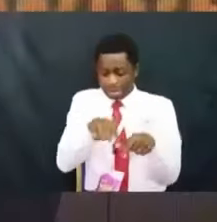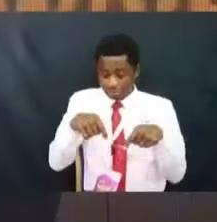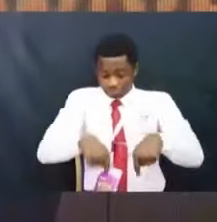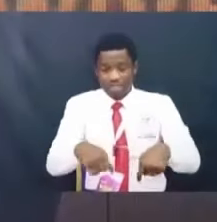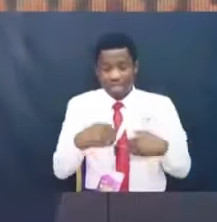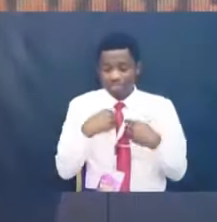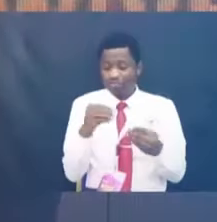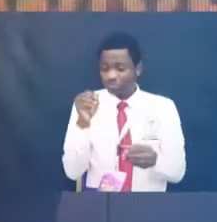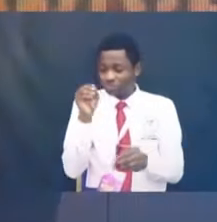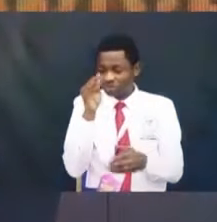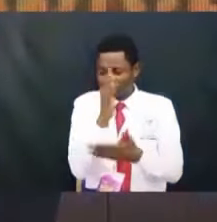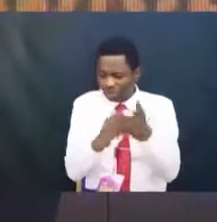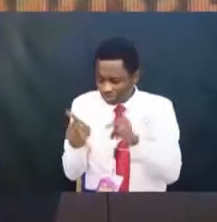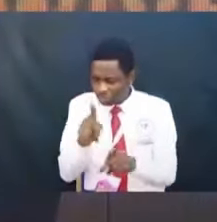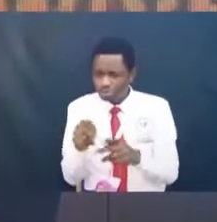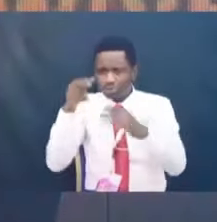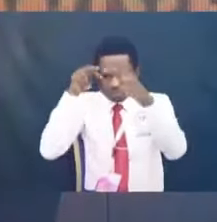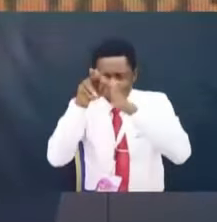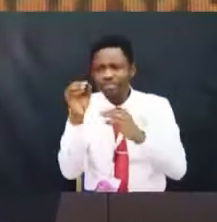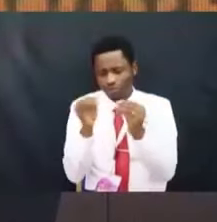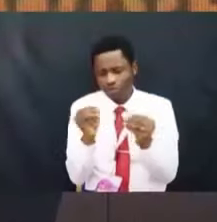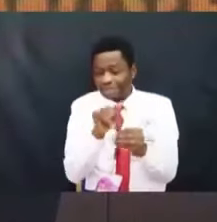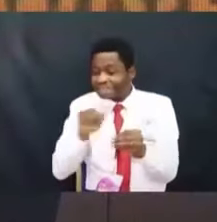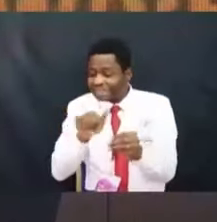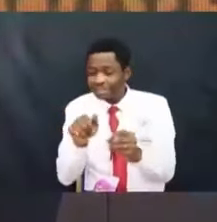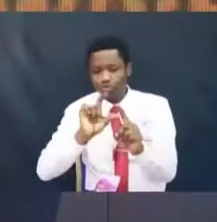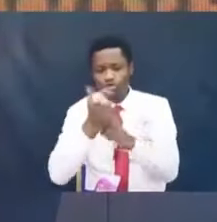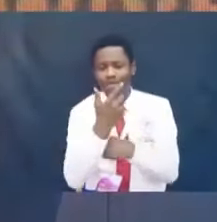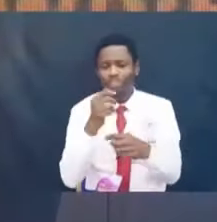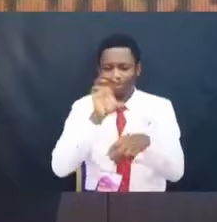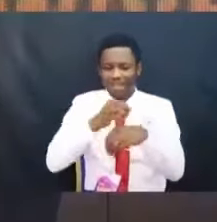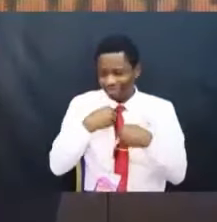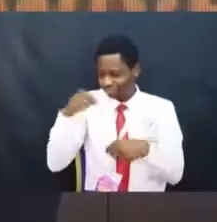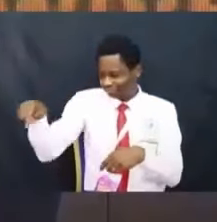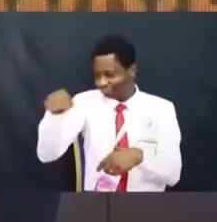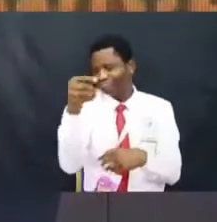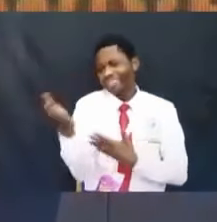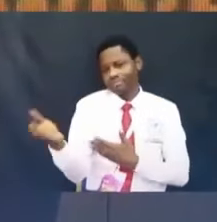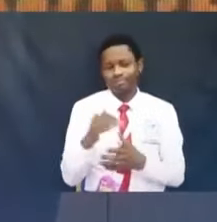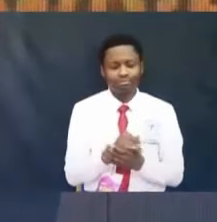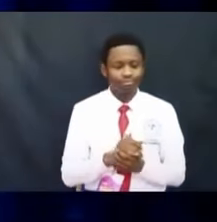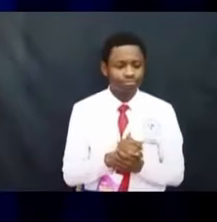local church, some people too exhibit this grace. Now, let's move on.